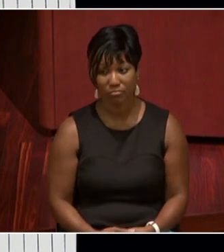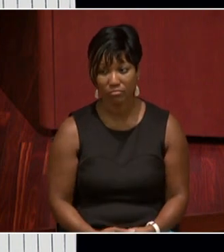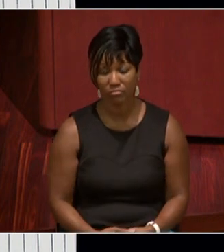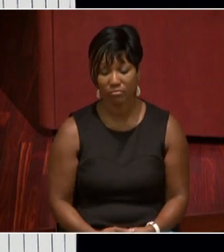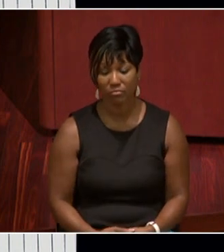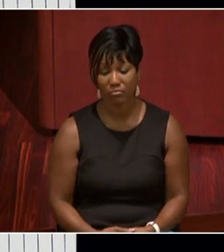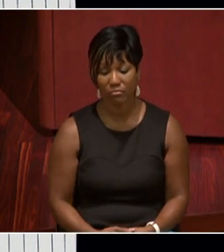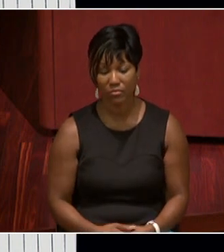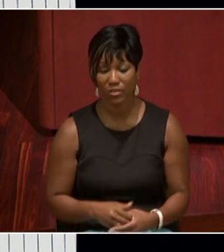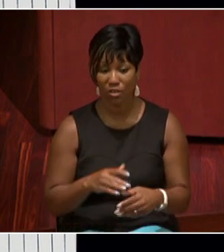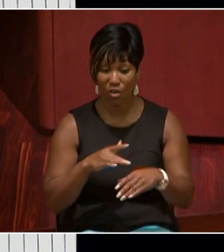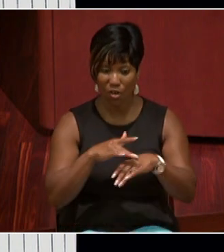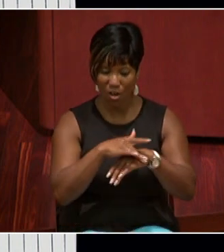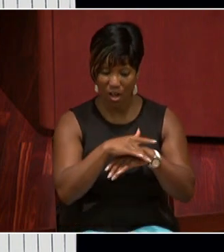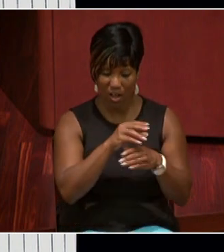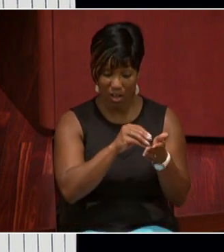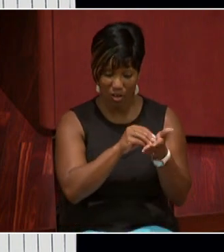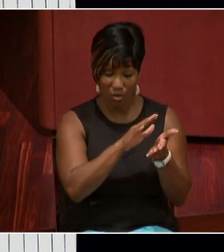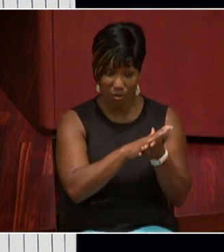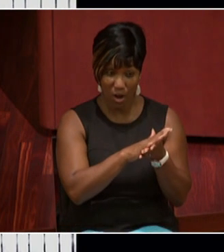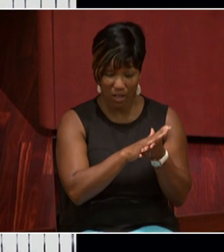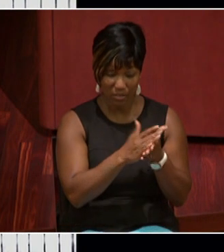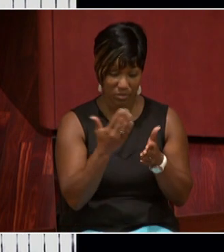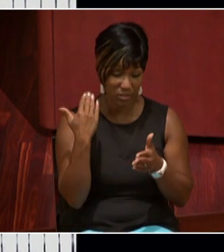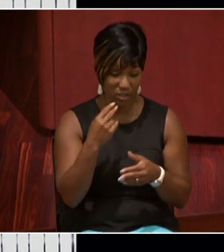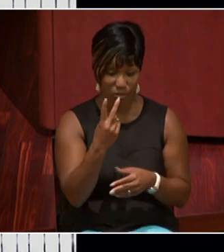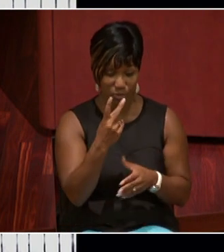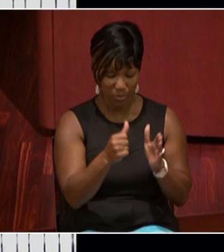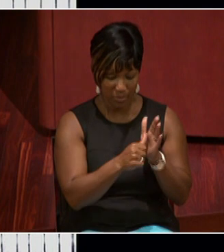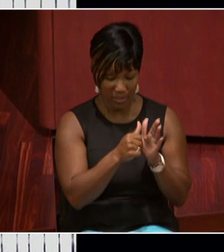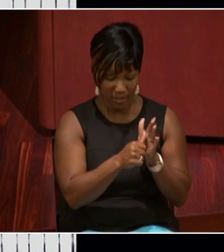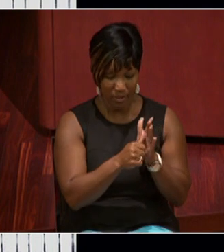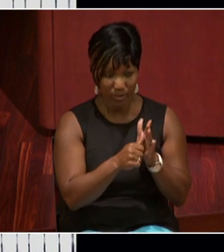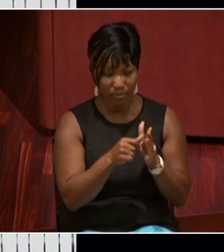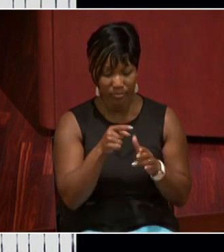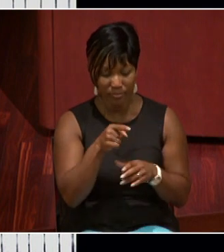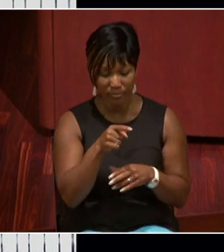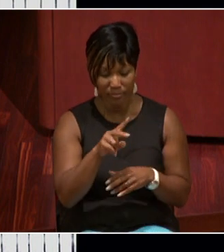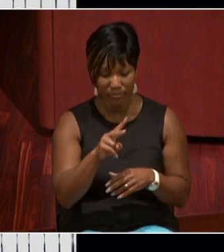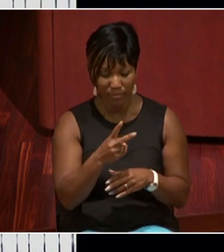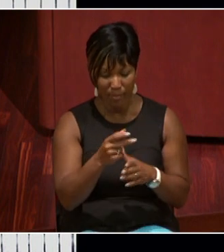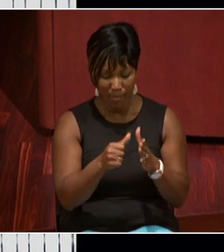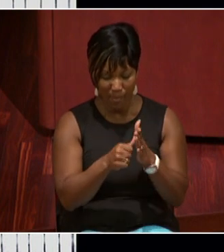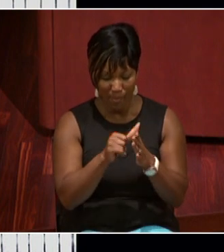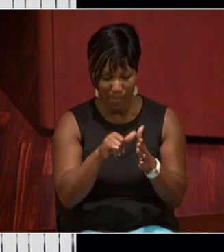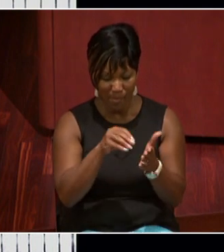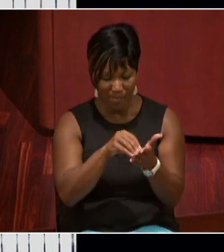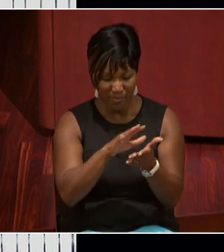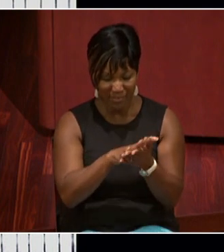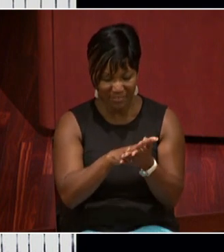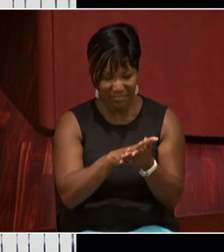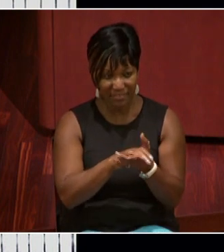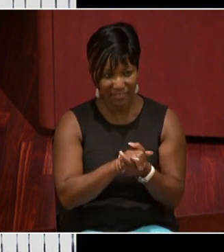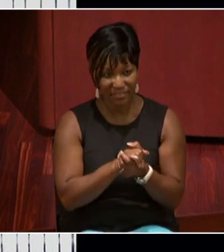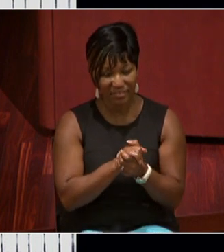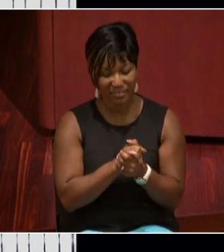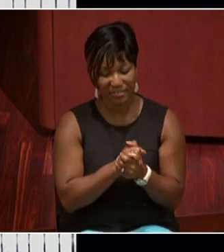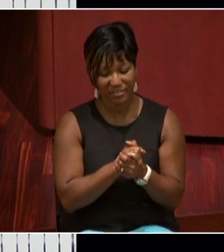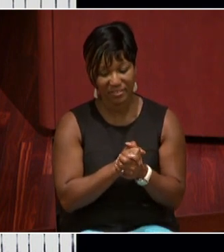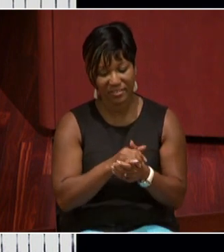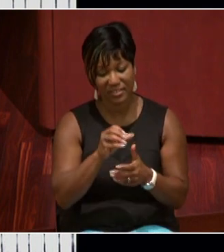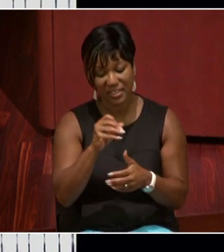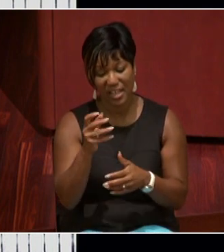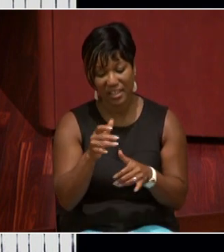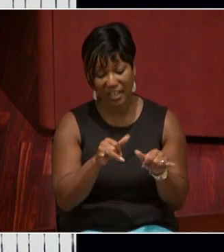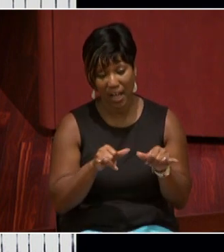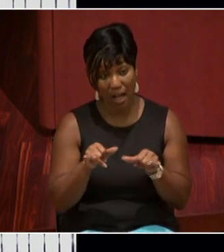These early census records are often 2 pages, so here is the second page of that record. And another common